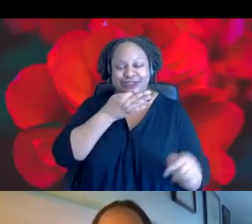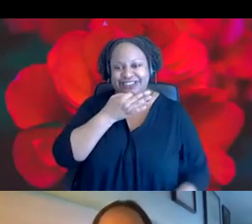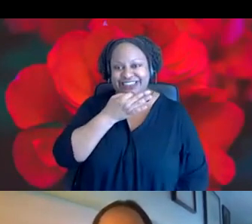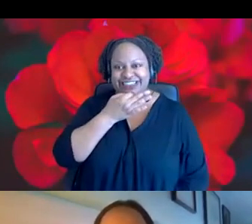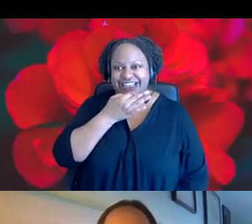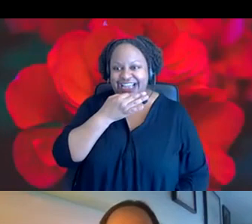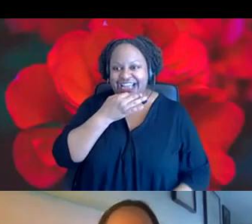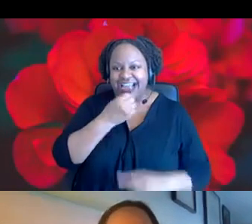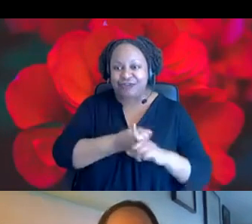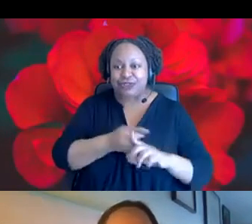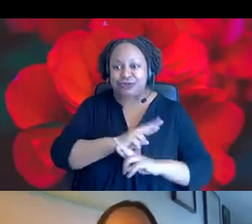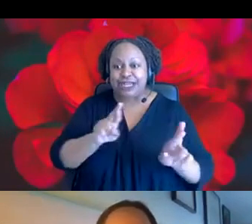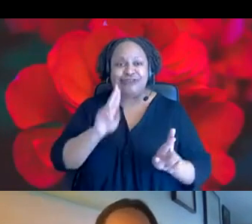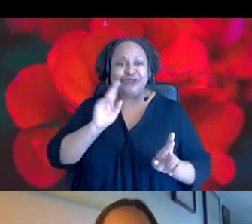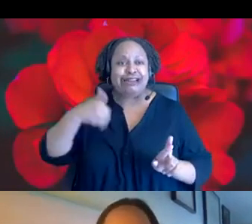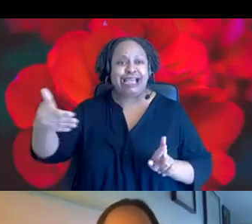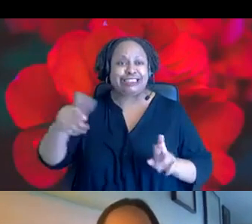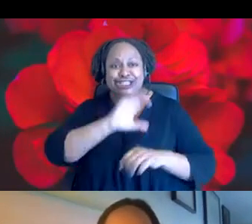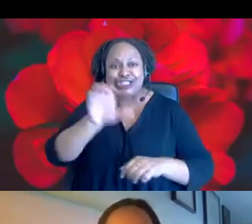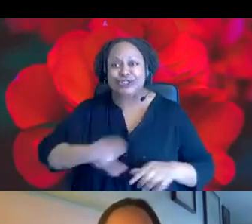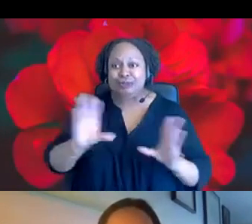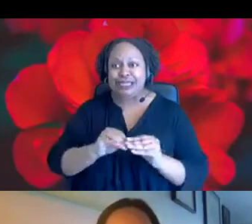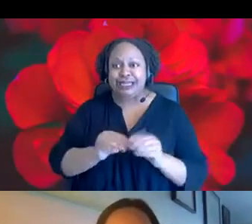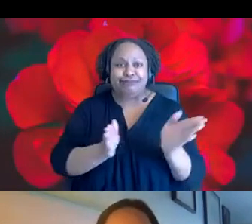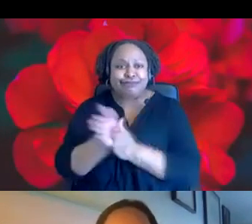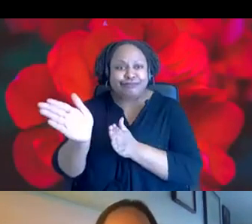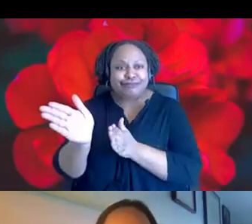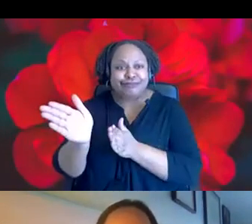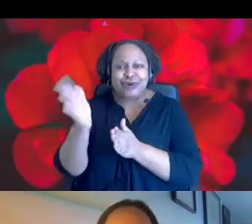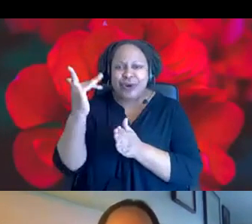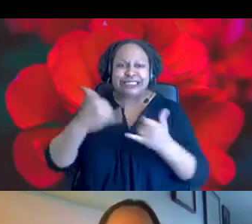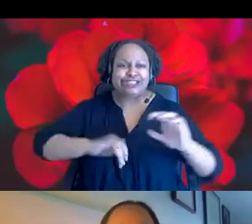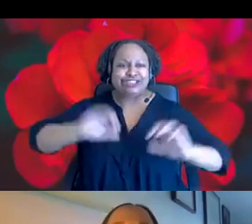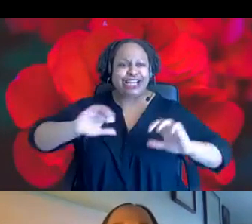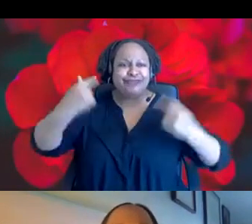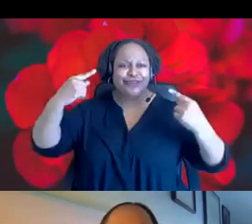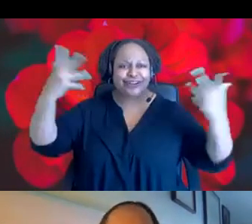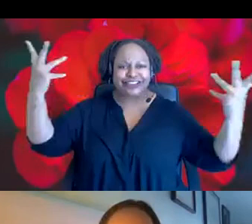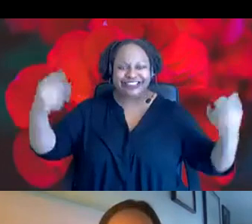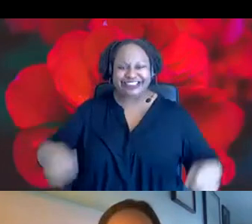literally ready to go to their next Zoom. So I don't even know why we're still hanging around.